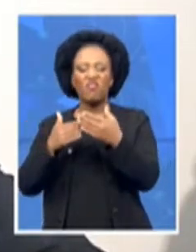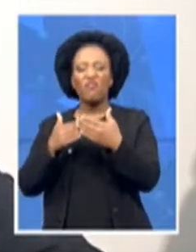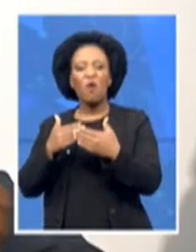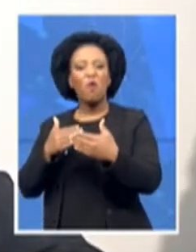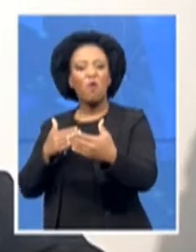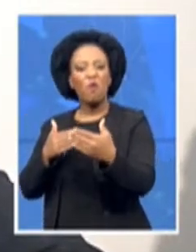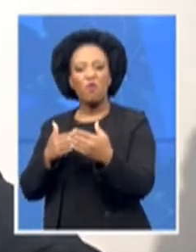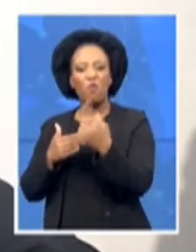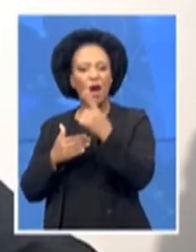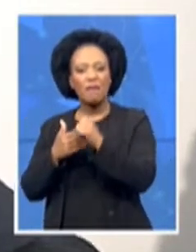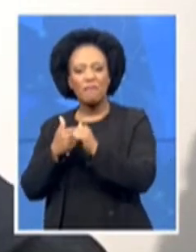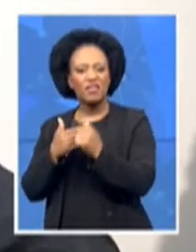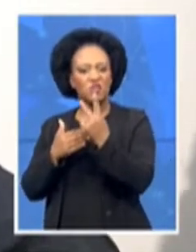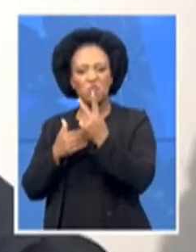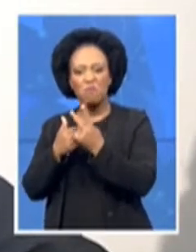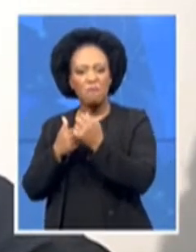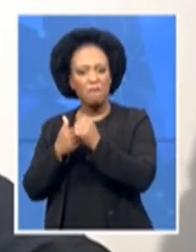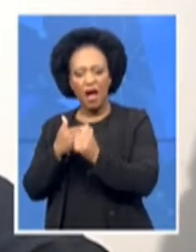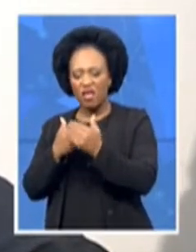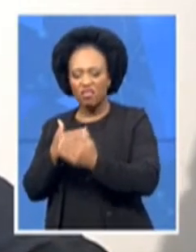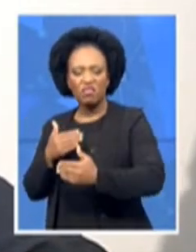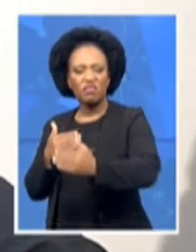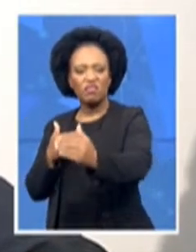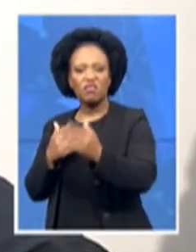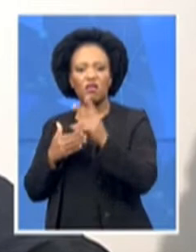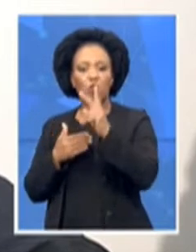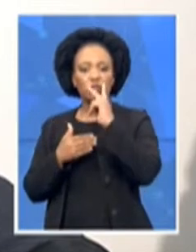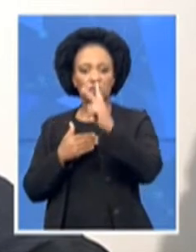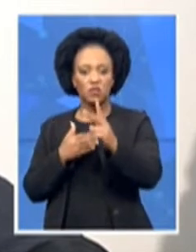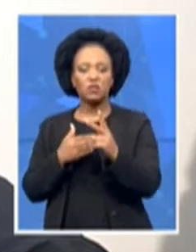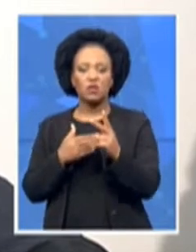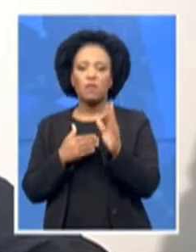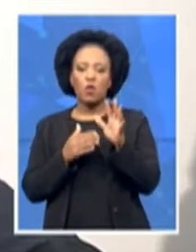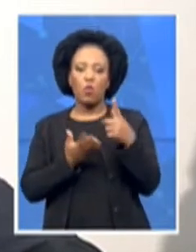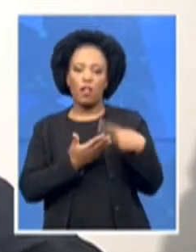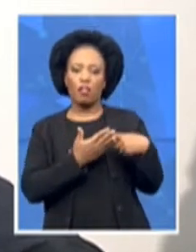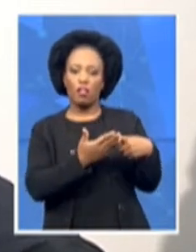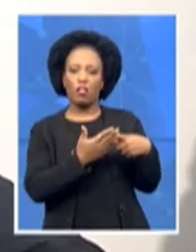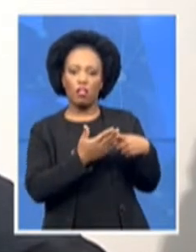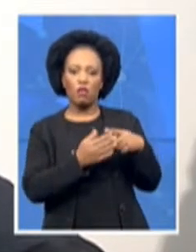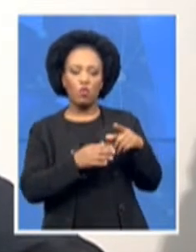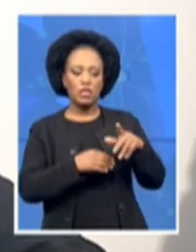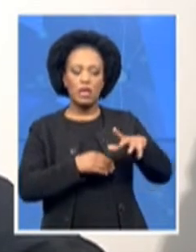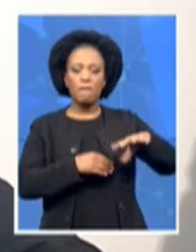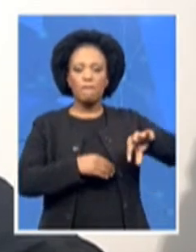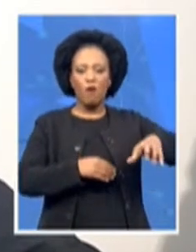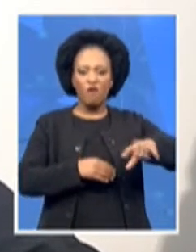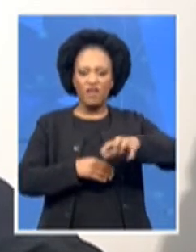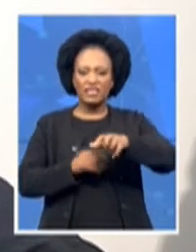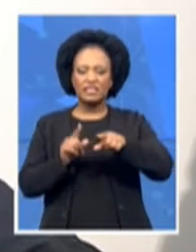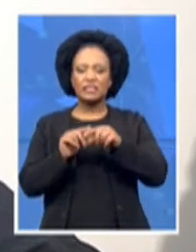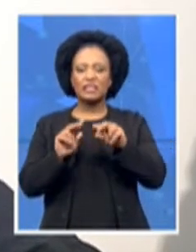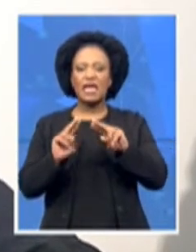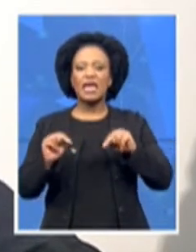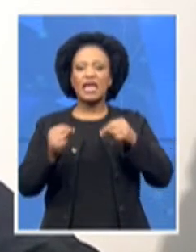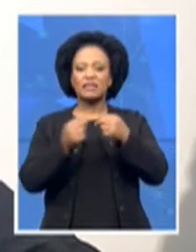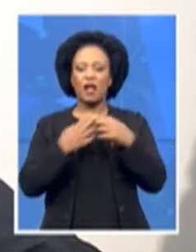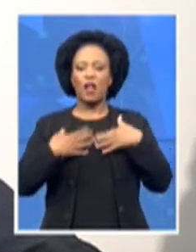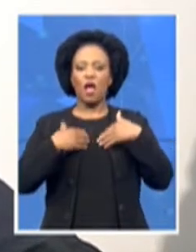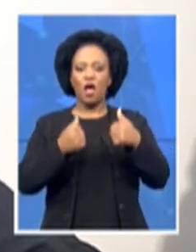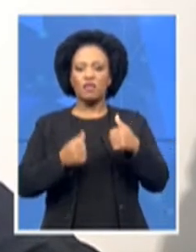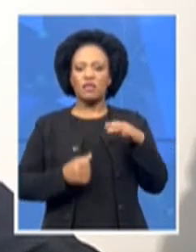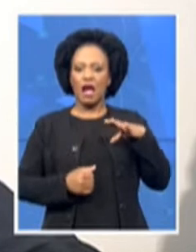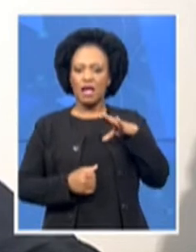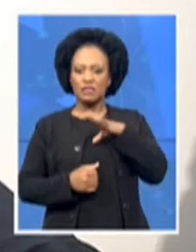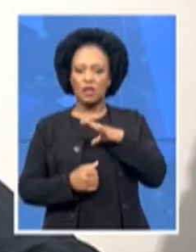We'll discuss with our colleagues in the provinces, our National Health Council, when do we review this. As of now,